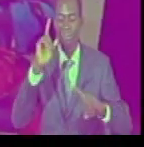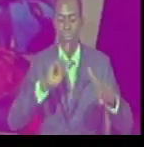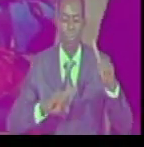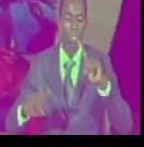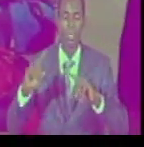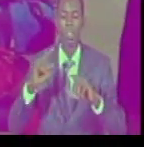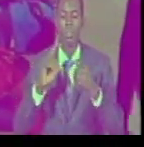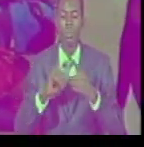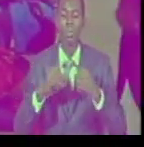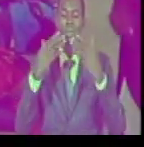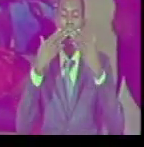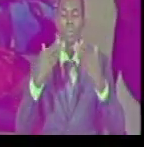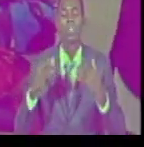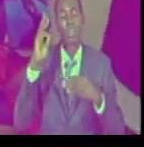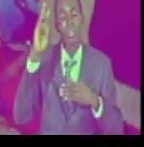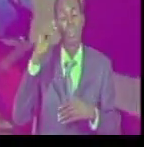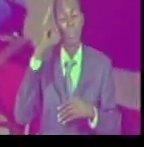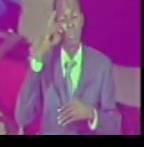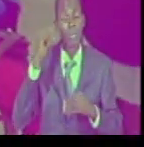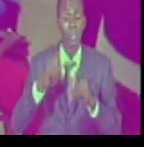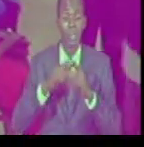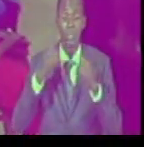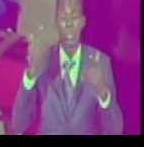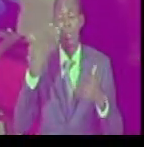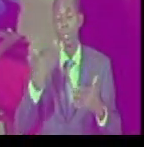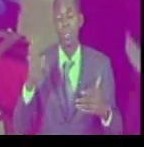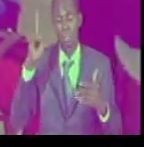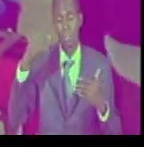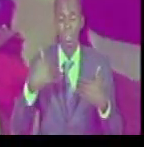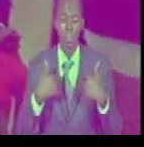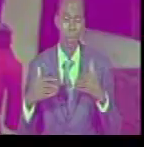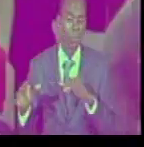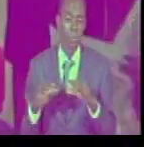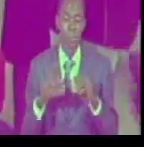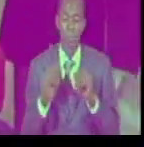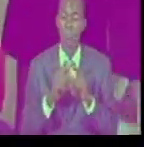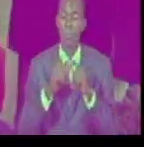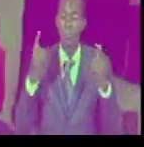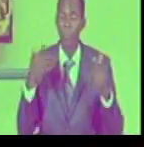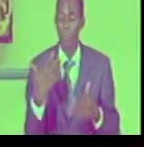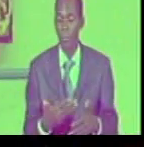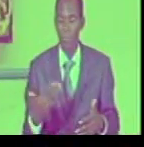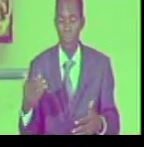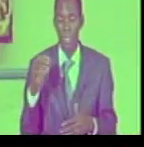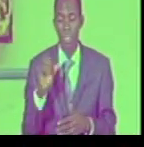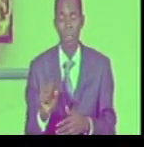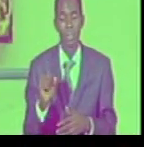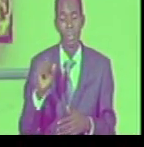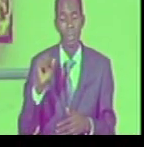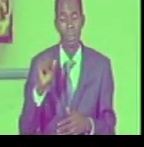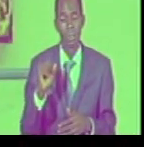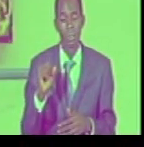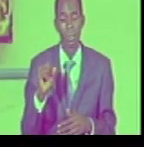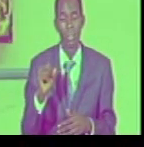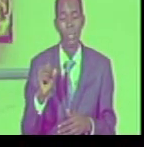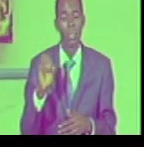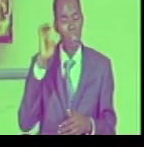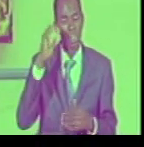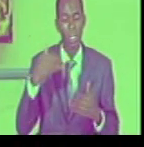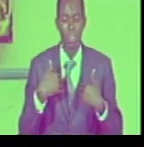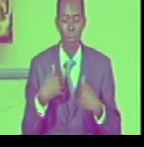he has done, the great things that our God has done, the great things he has made us to